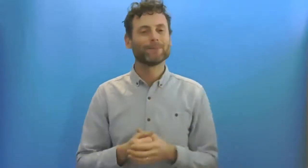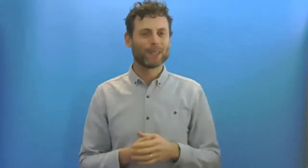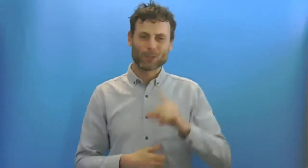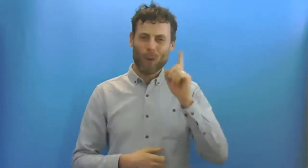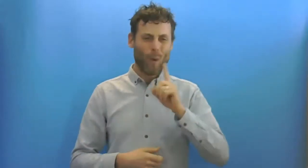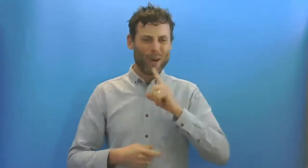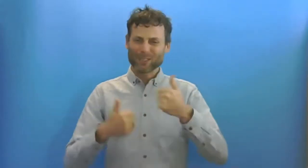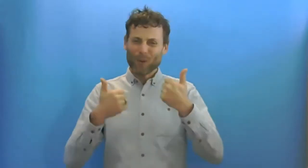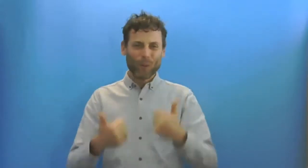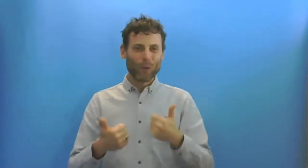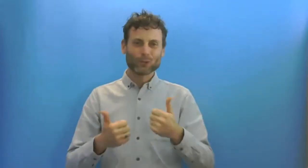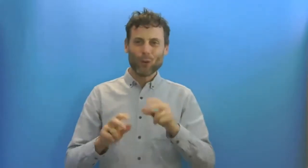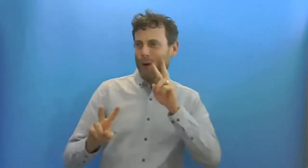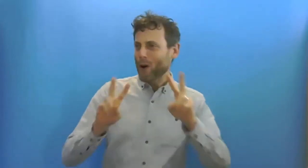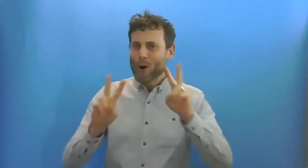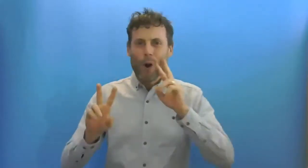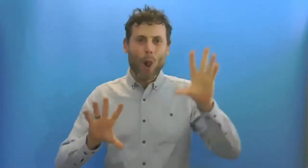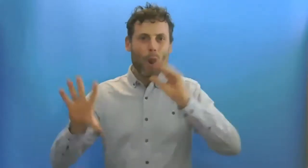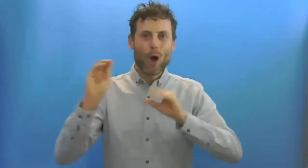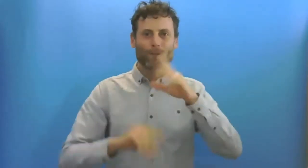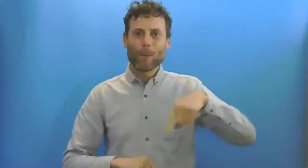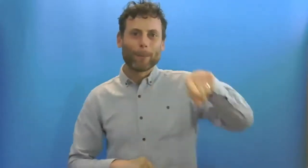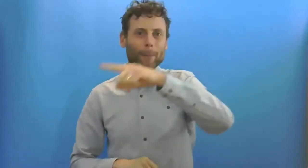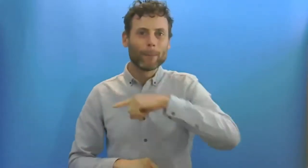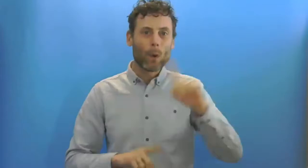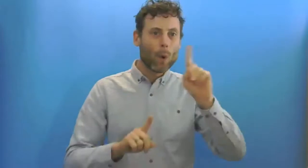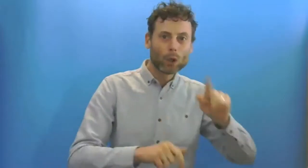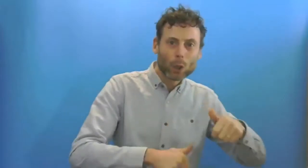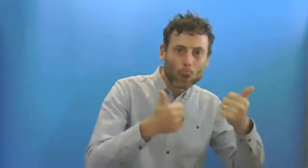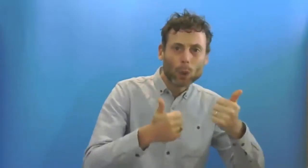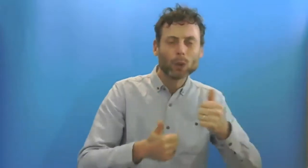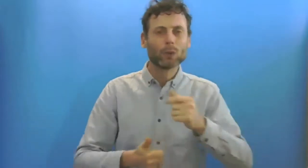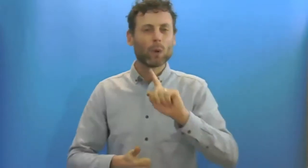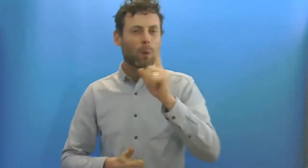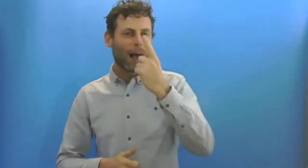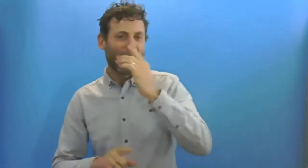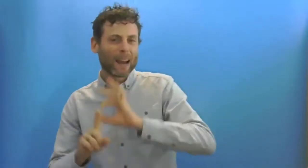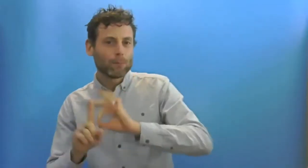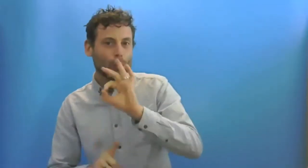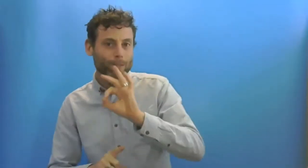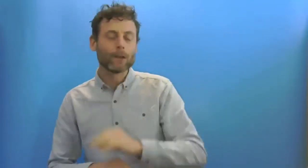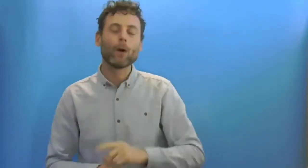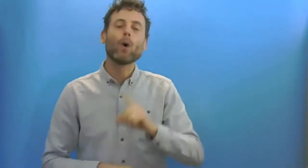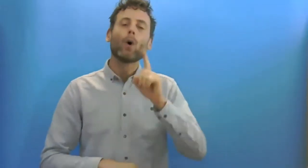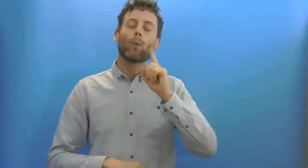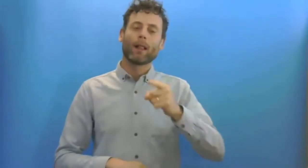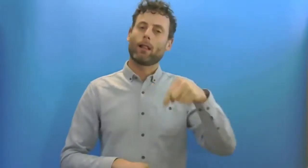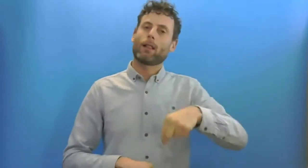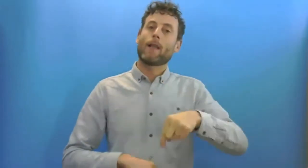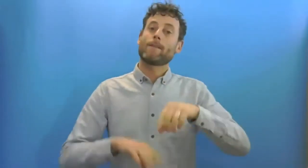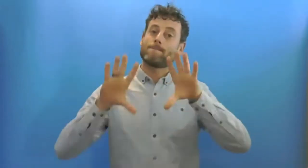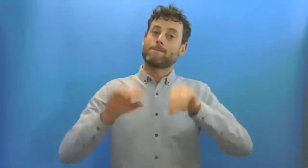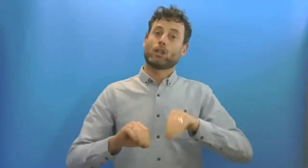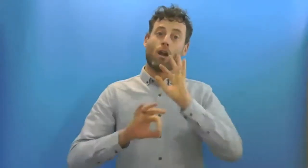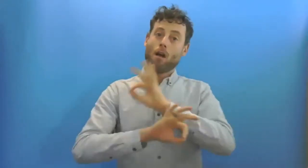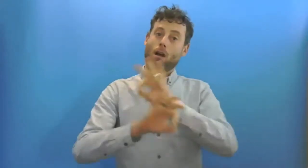our audiences what has worked well and what we could be doing better. Audience surveys will be sent out for feedback after the